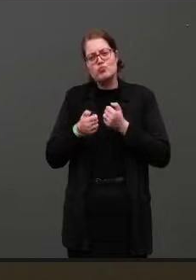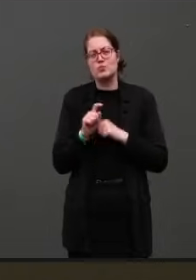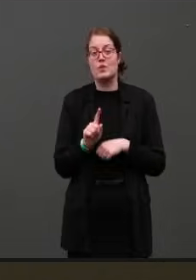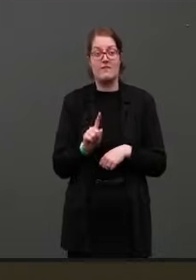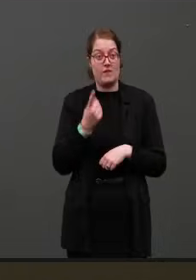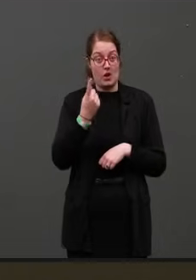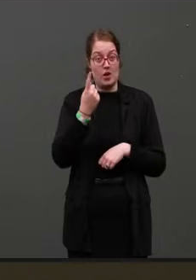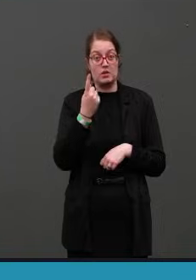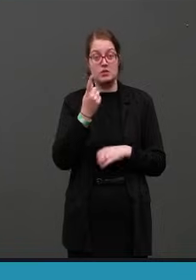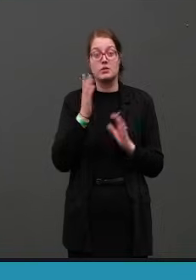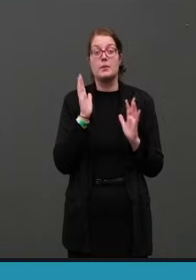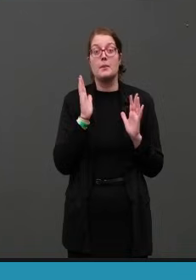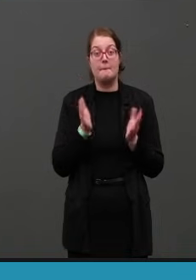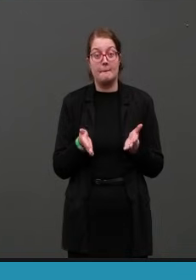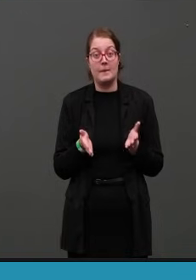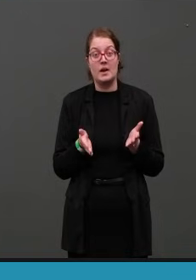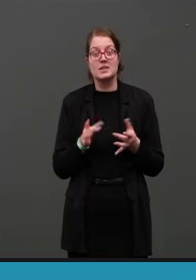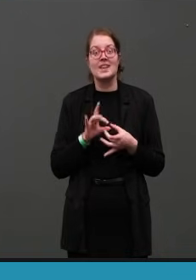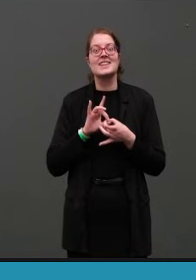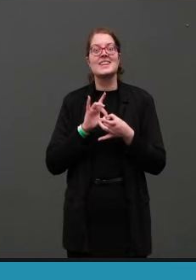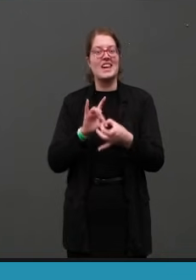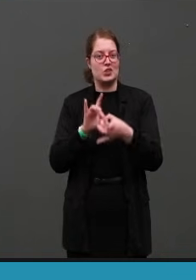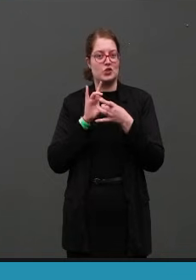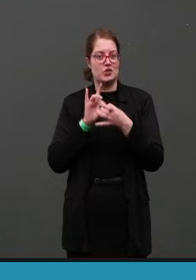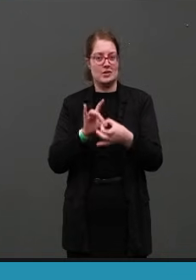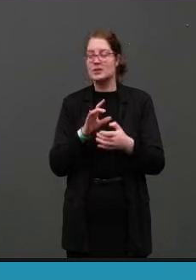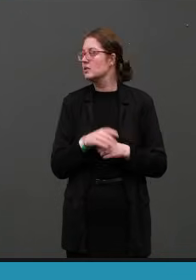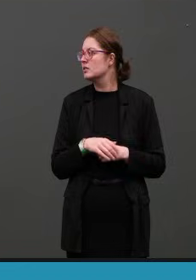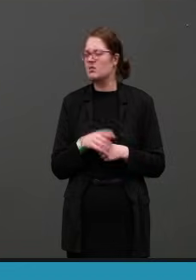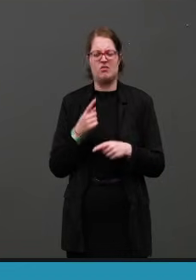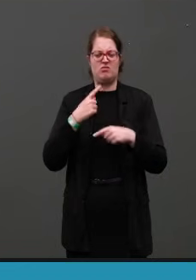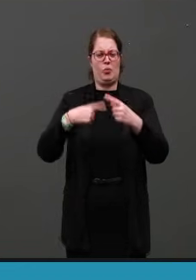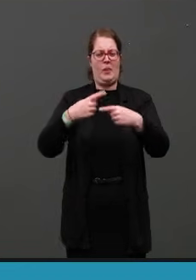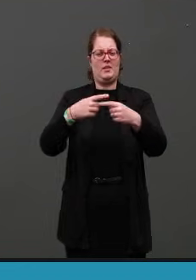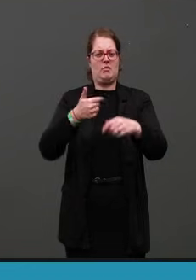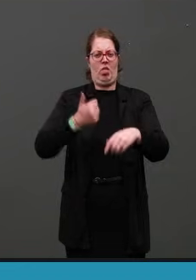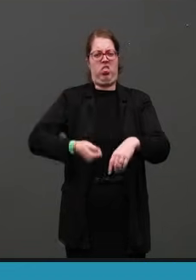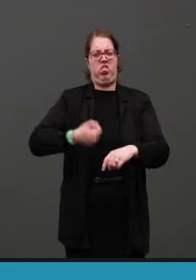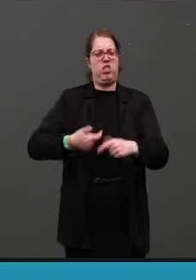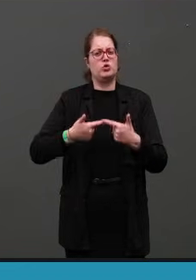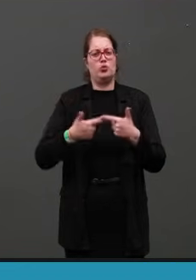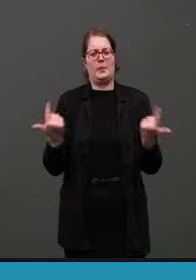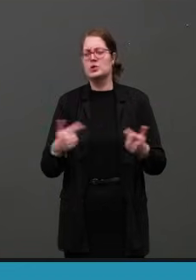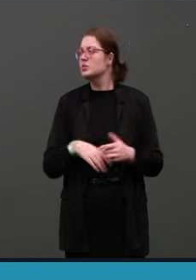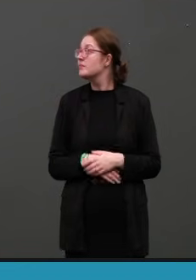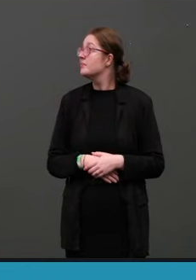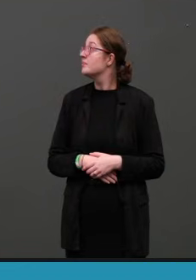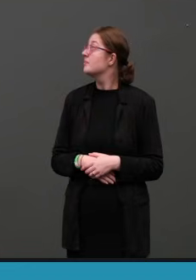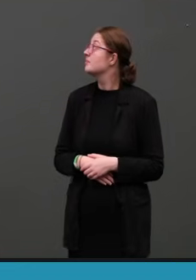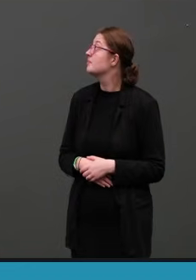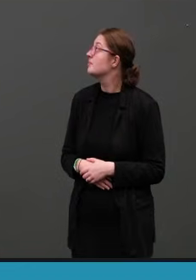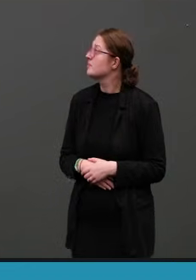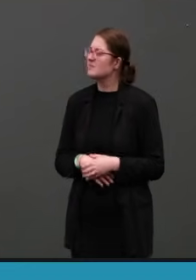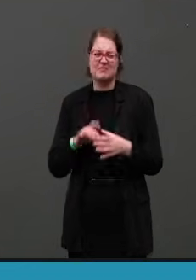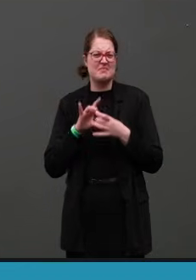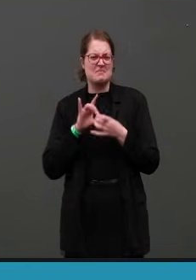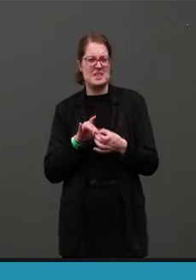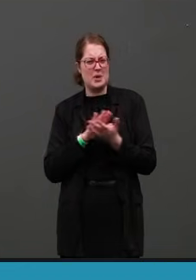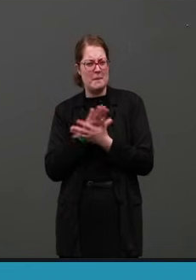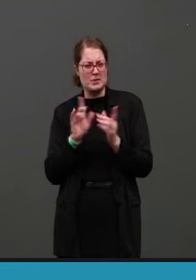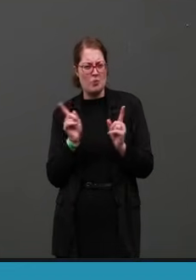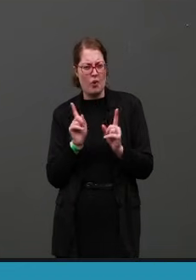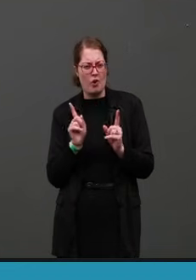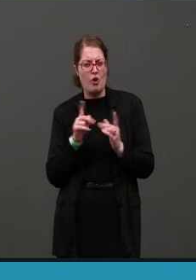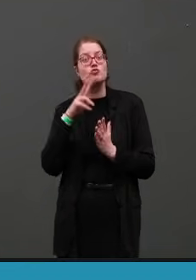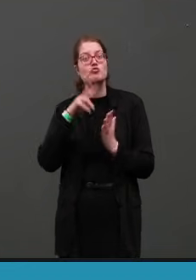be engaging. Oh, hang on, I've gone too far. What does engaging mean? It means that readers must find them